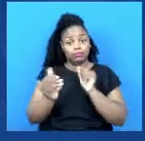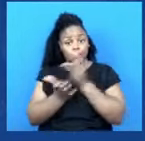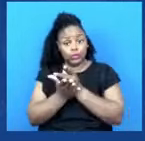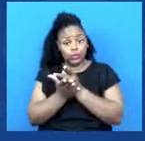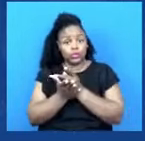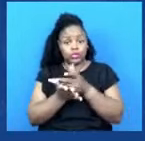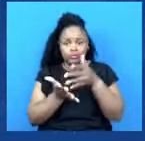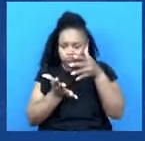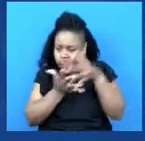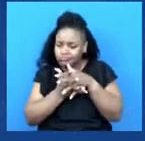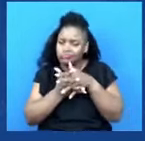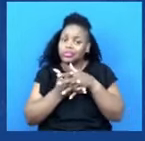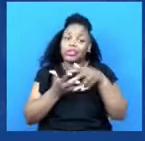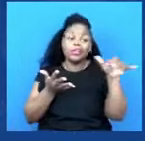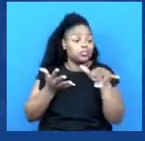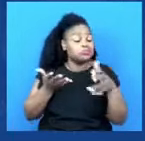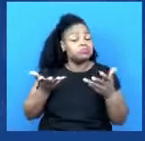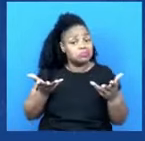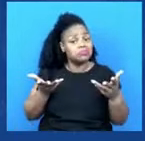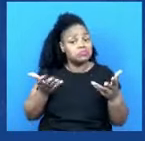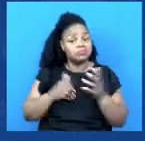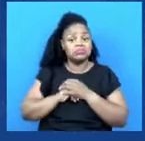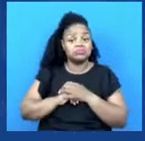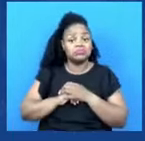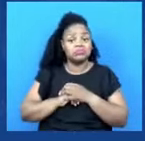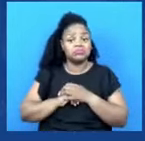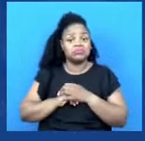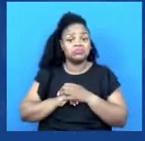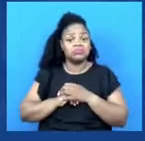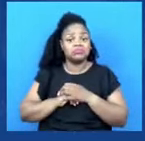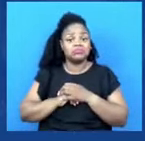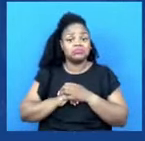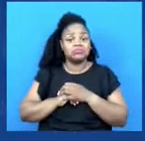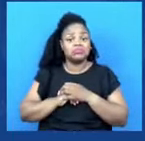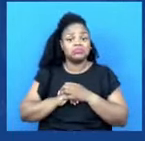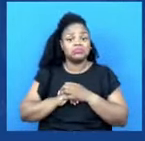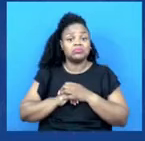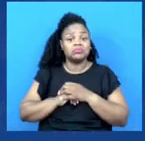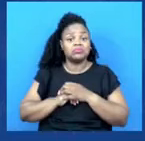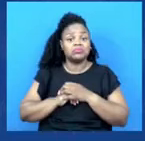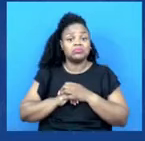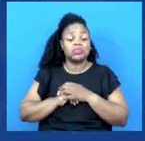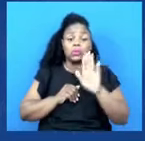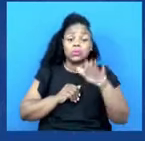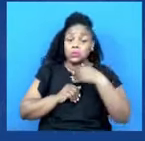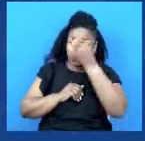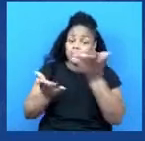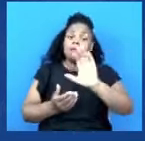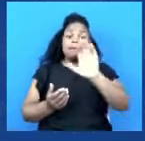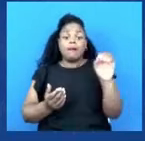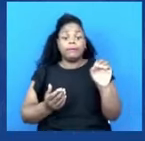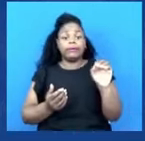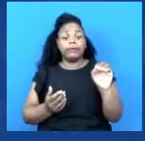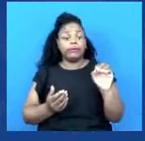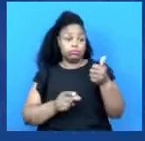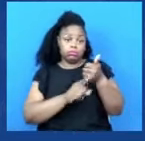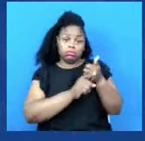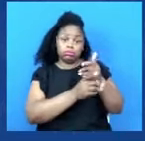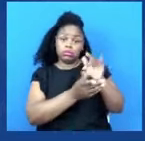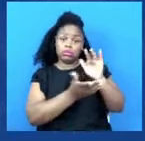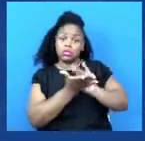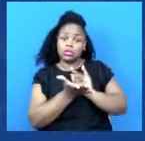These things, and by the way, you know, the company that's making these drugs and charging exorbitant prices